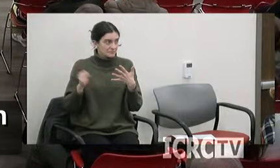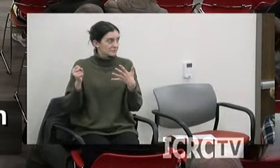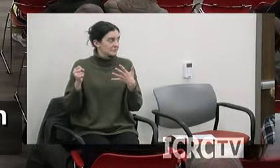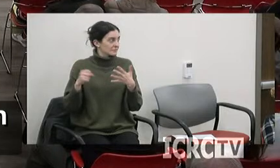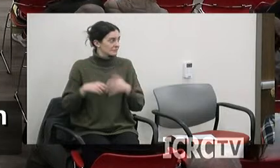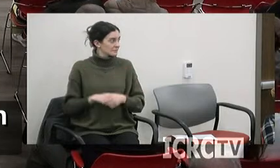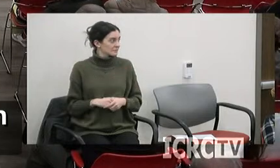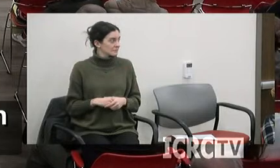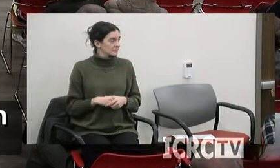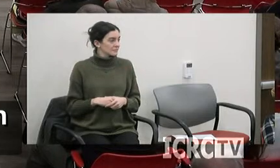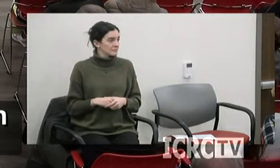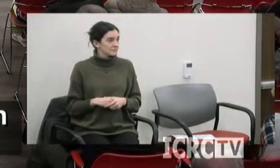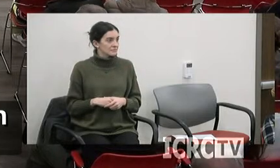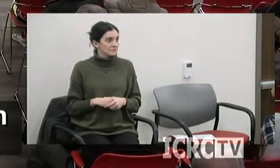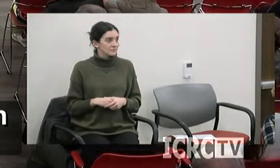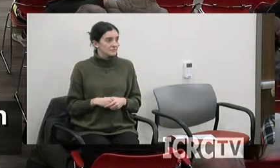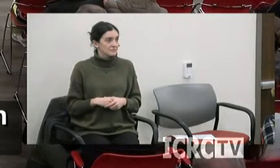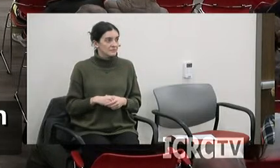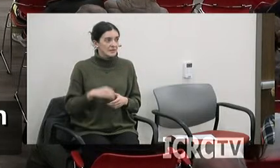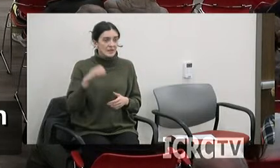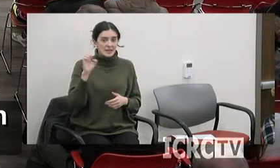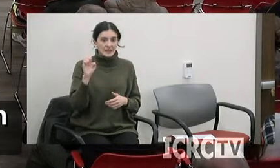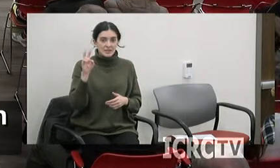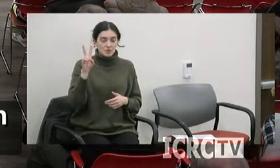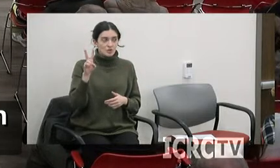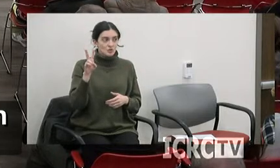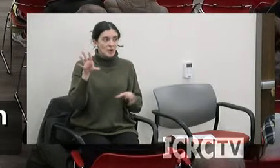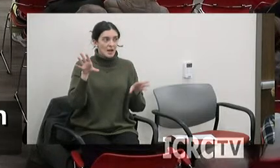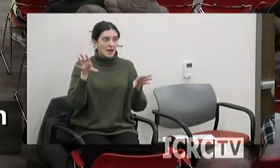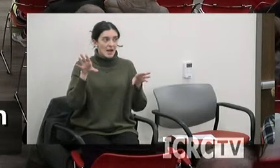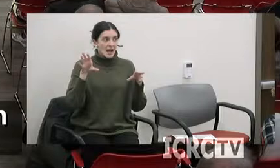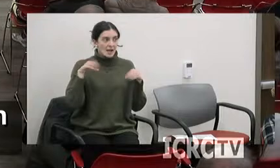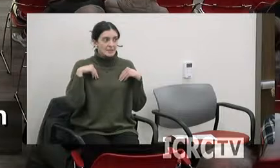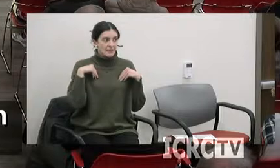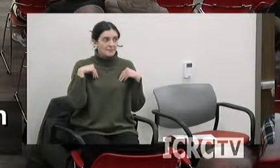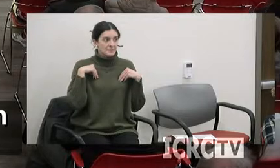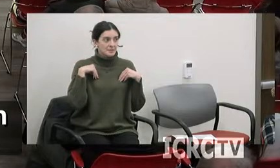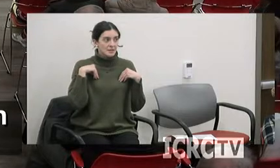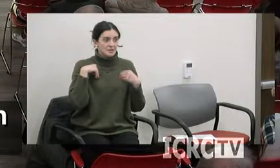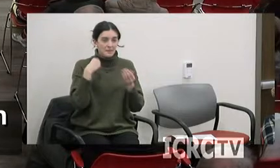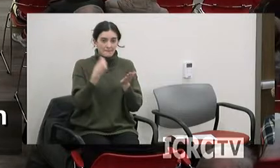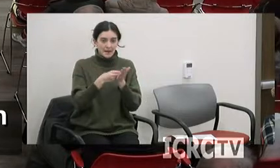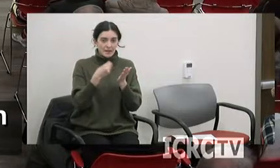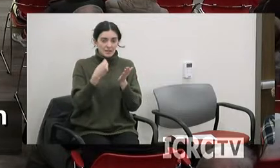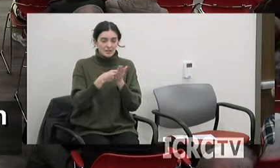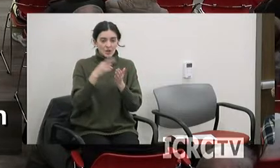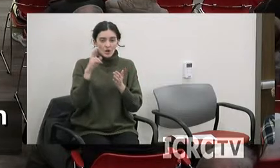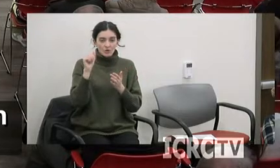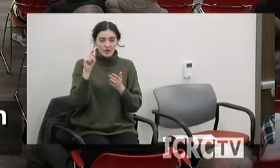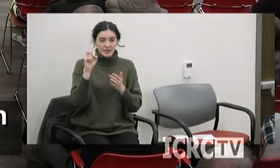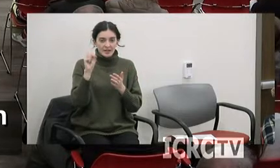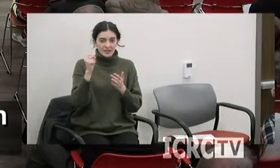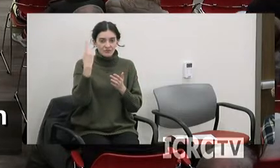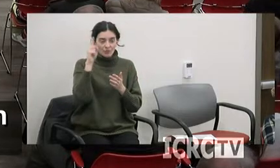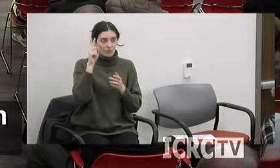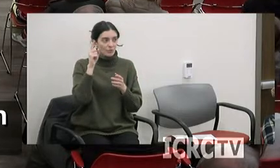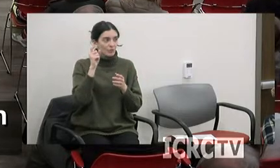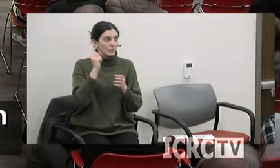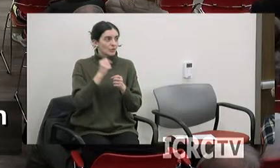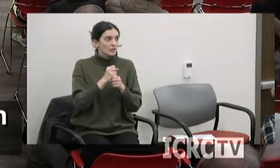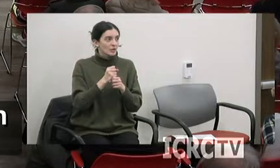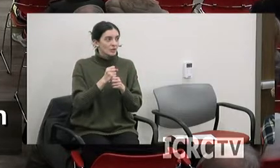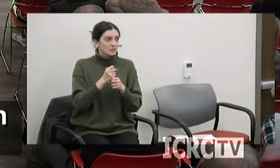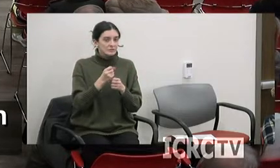you. All right, E2 is acceptance of rates for 2023. This was actually sent to